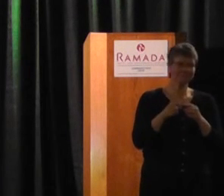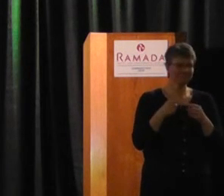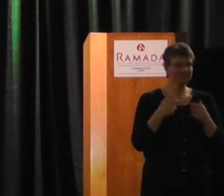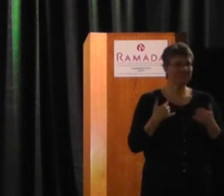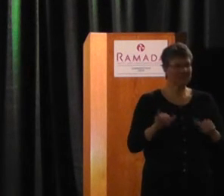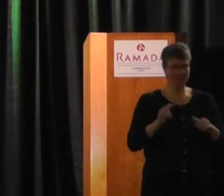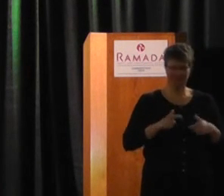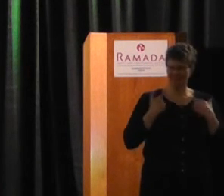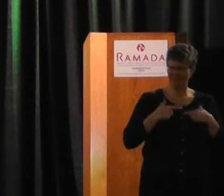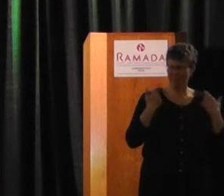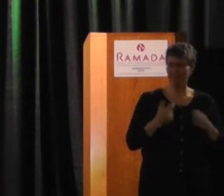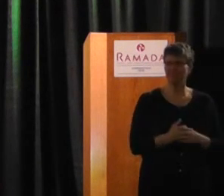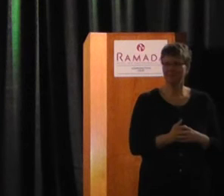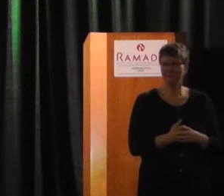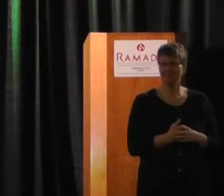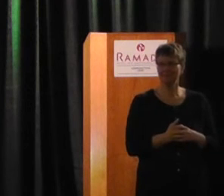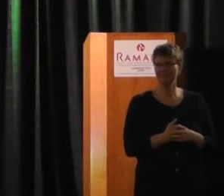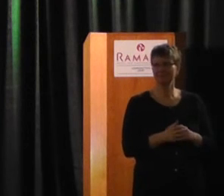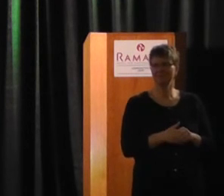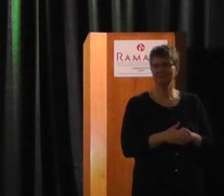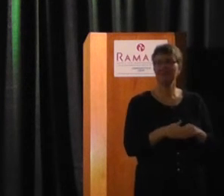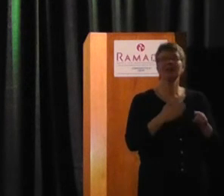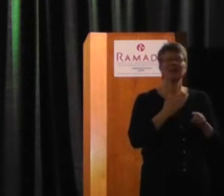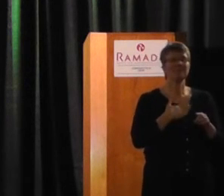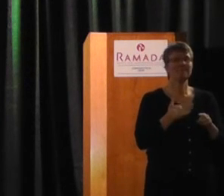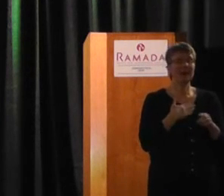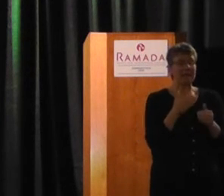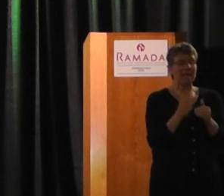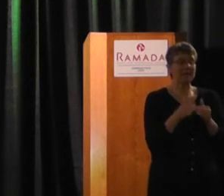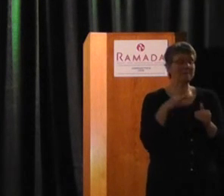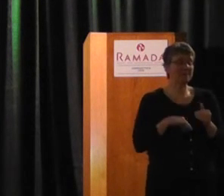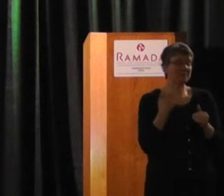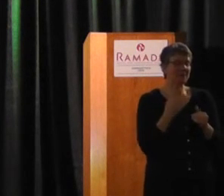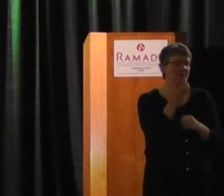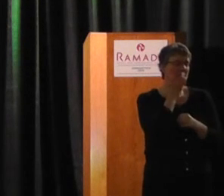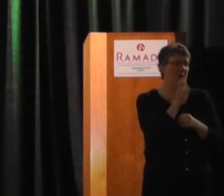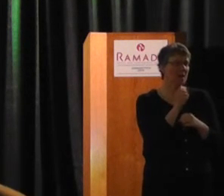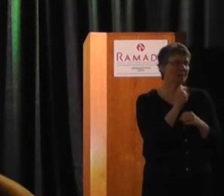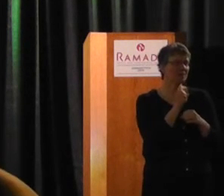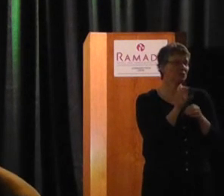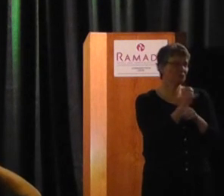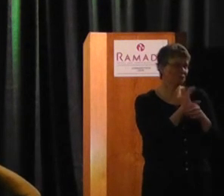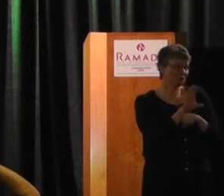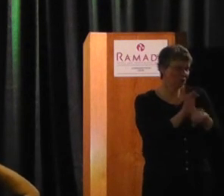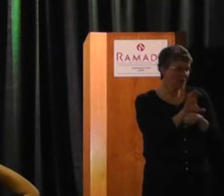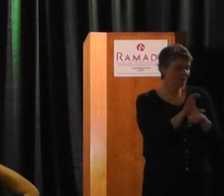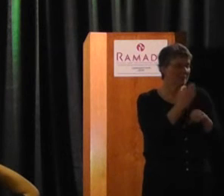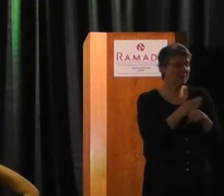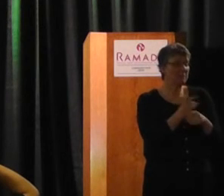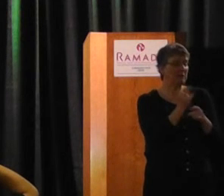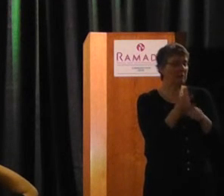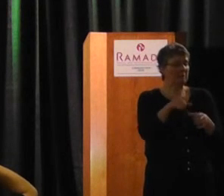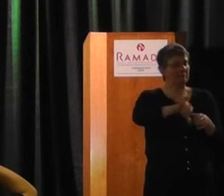very good. And always my treat is a hot chocolate. I love hot chocolate with Baileys. And another great thing